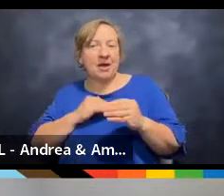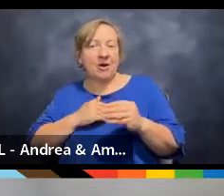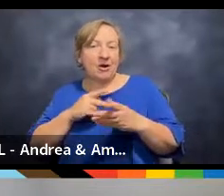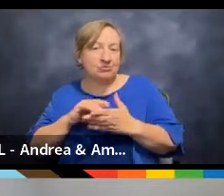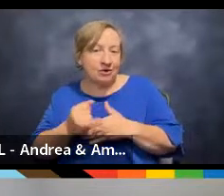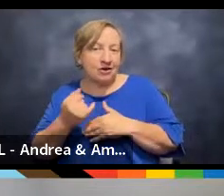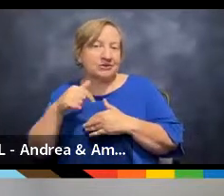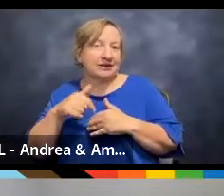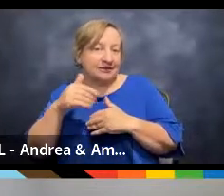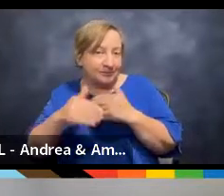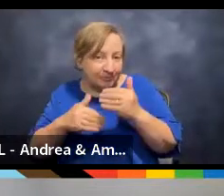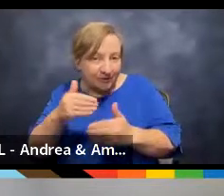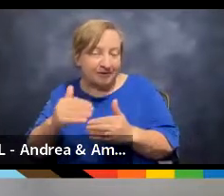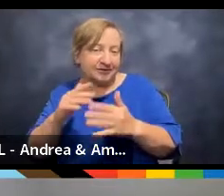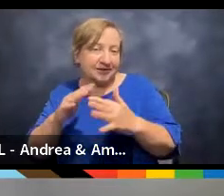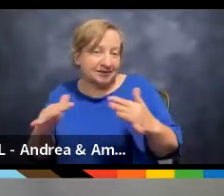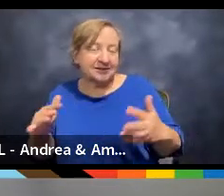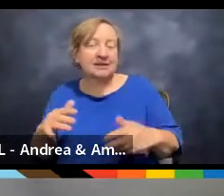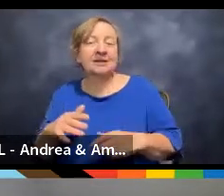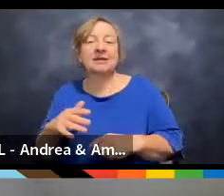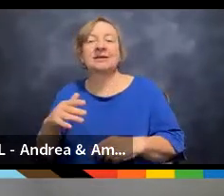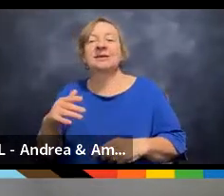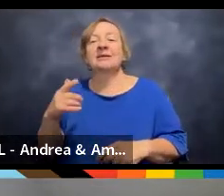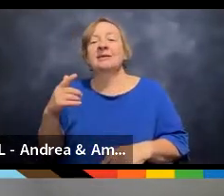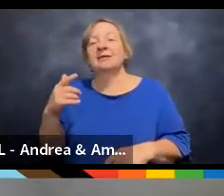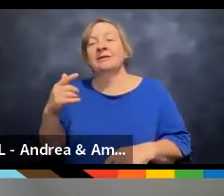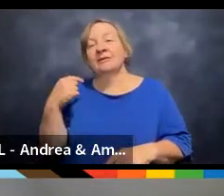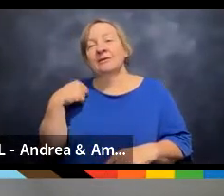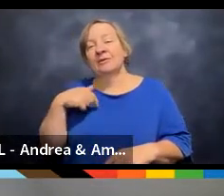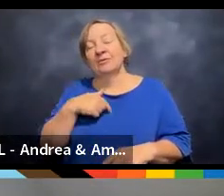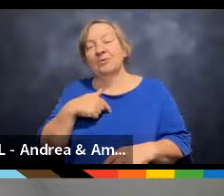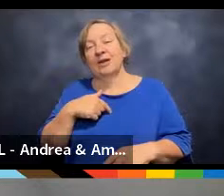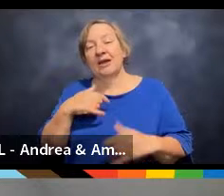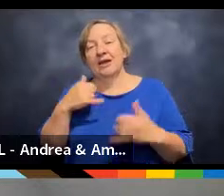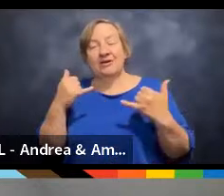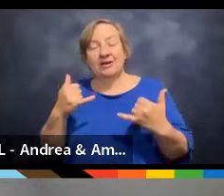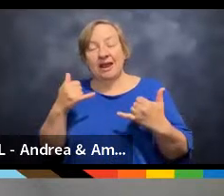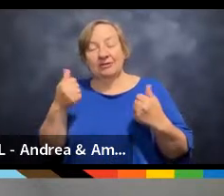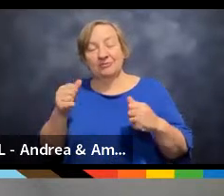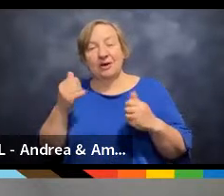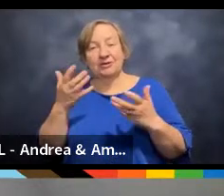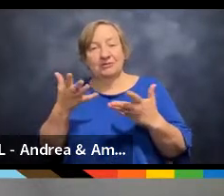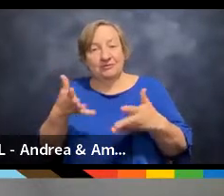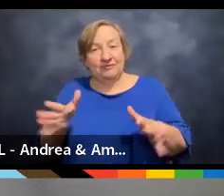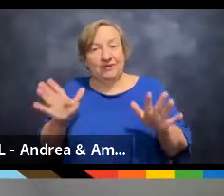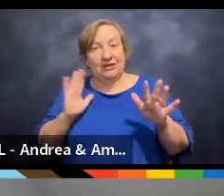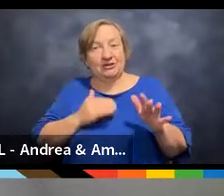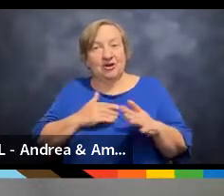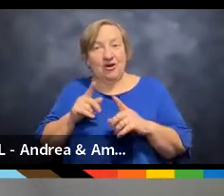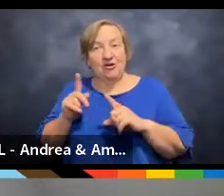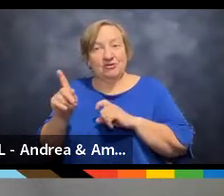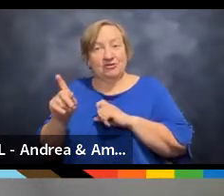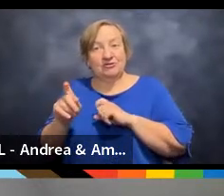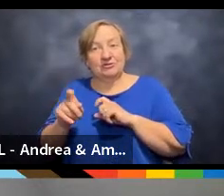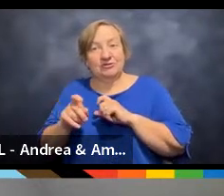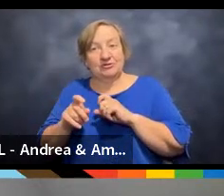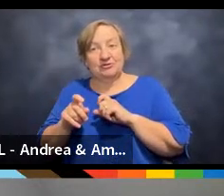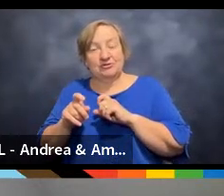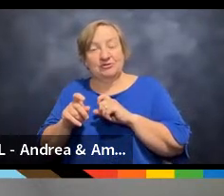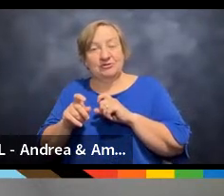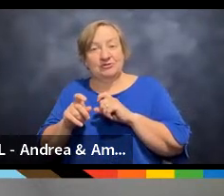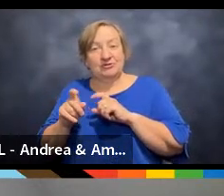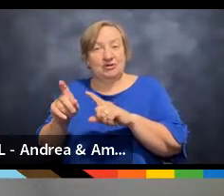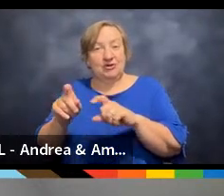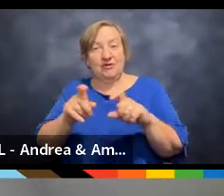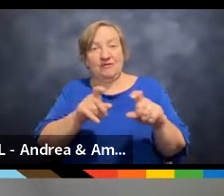like this. And in fact, we are just finalizing our survey for the 2 briefings that we held in